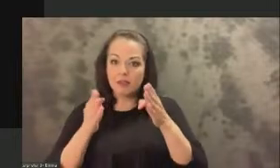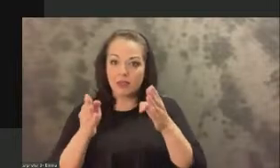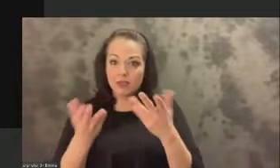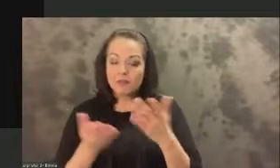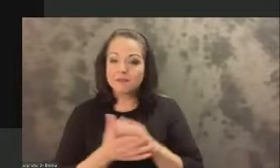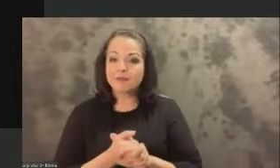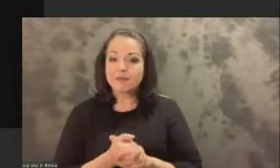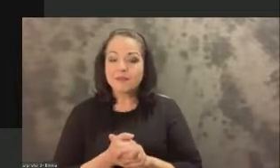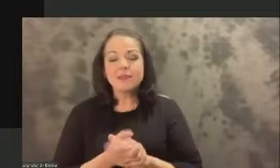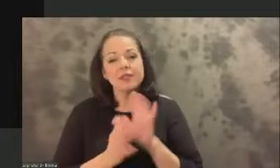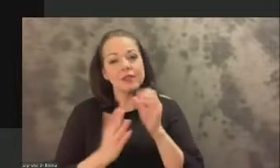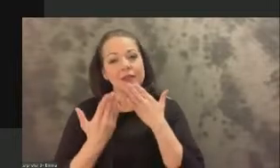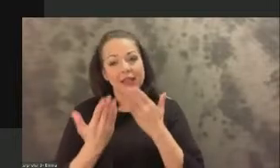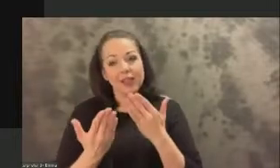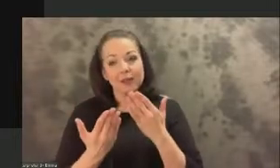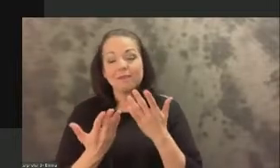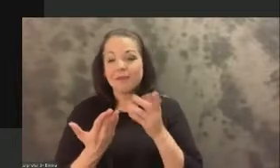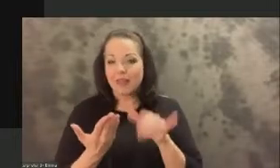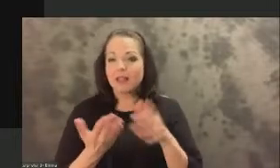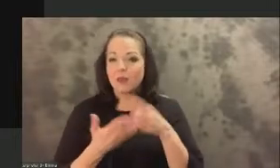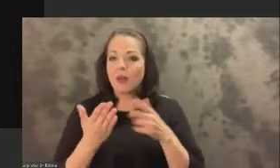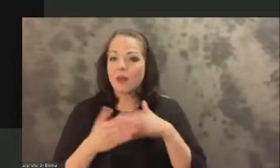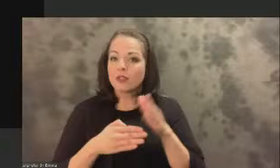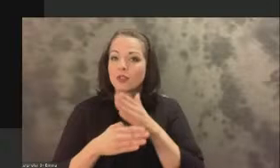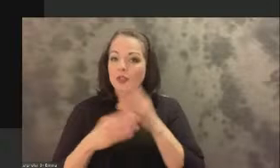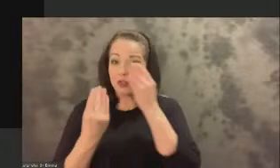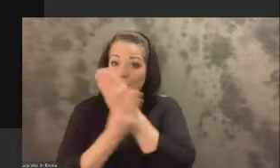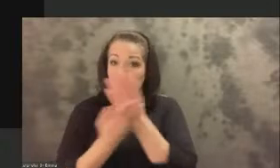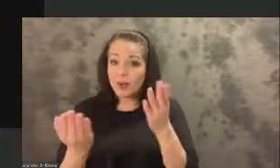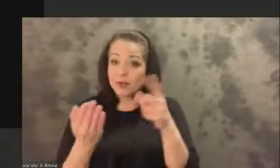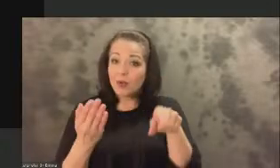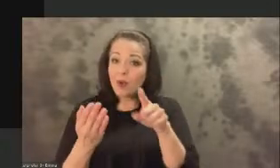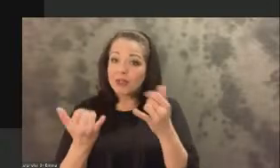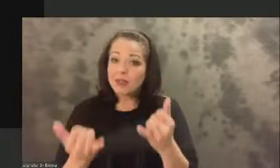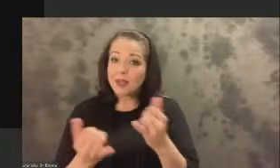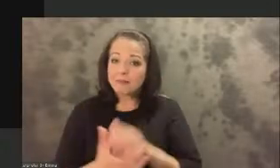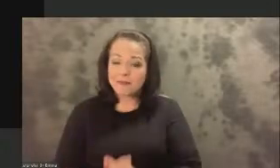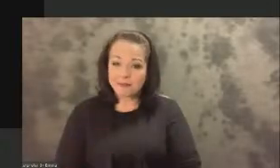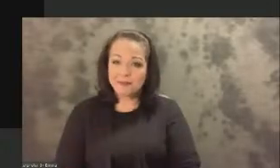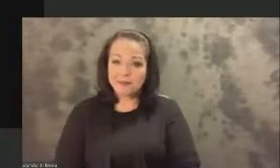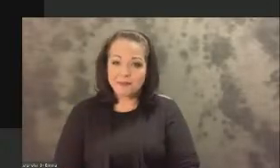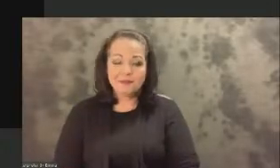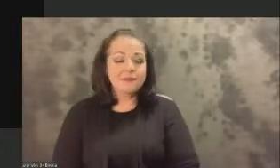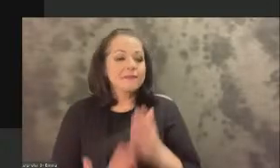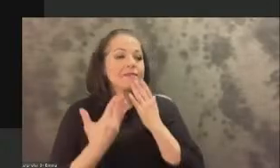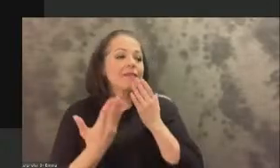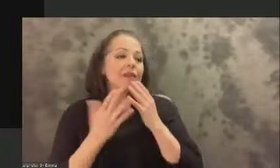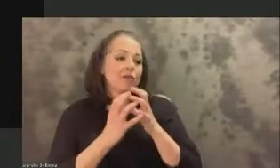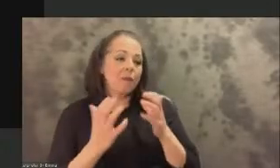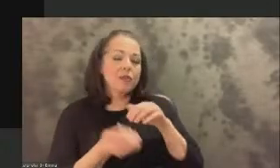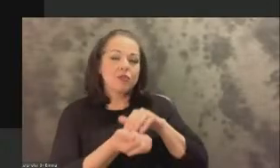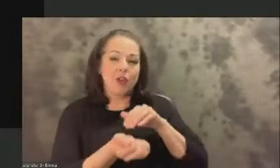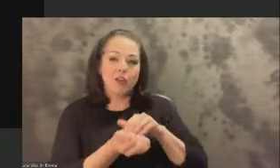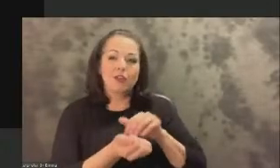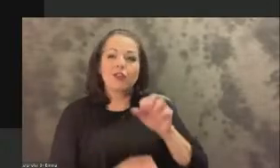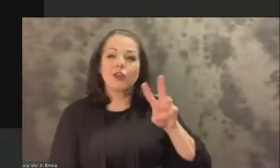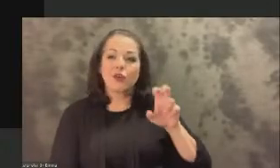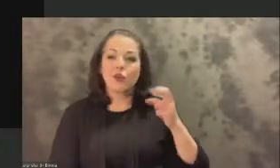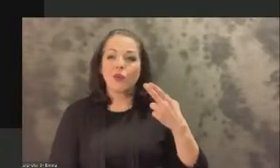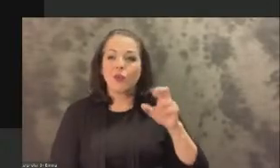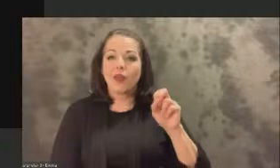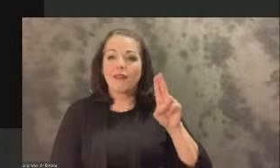So thank you. That's what I wanted to share with you guys today. Thank you so much, Dr. Whitfleet.